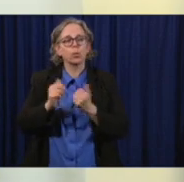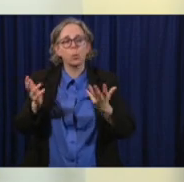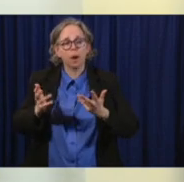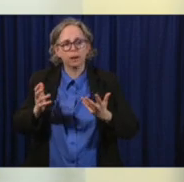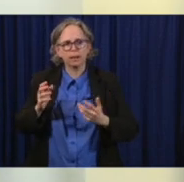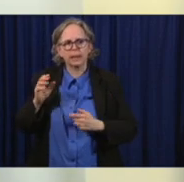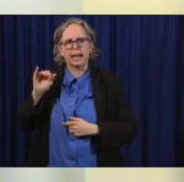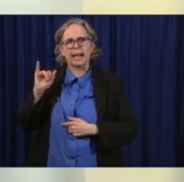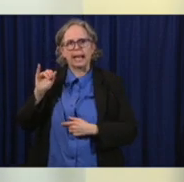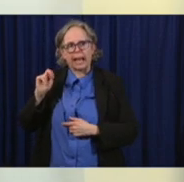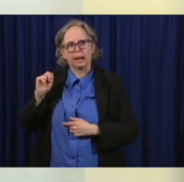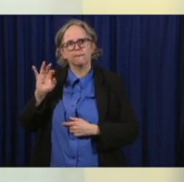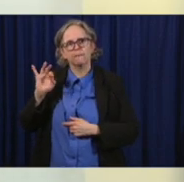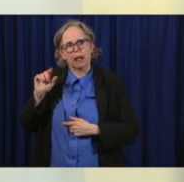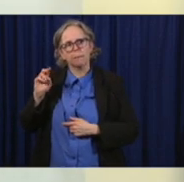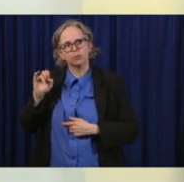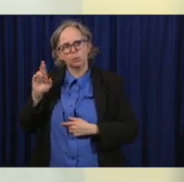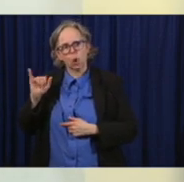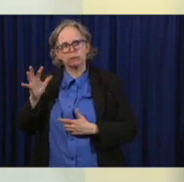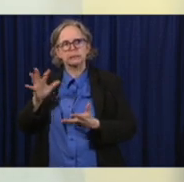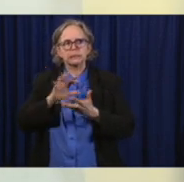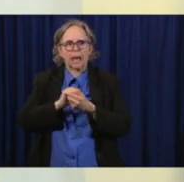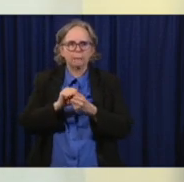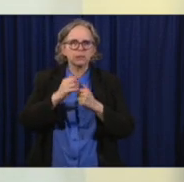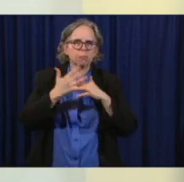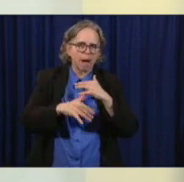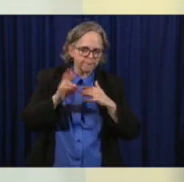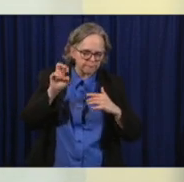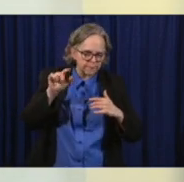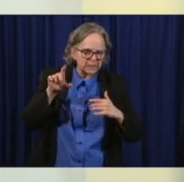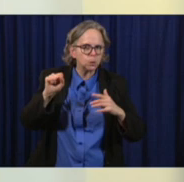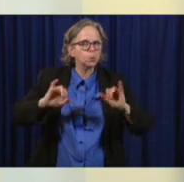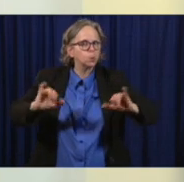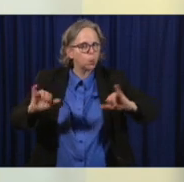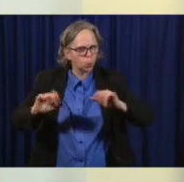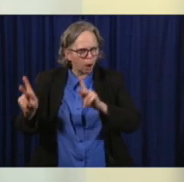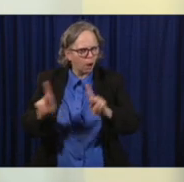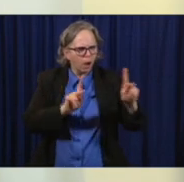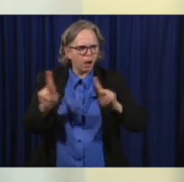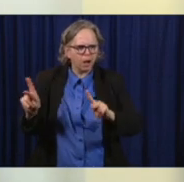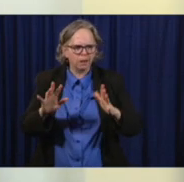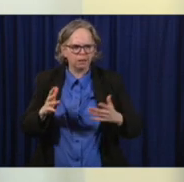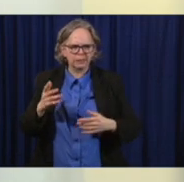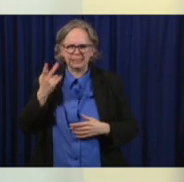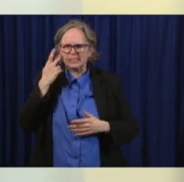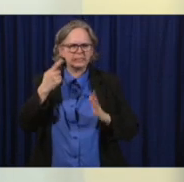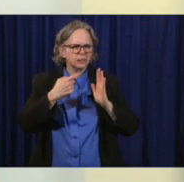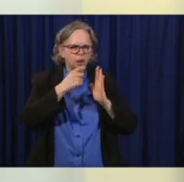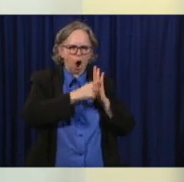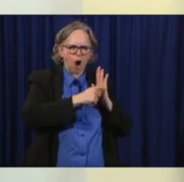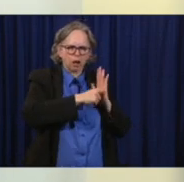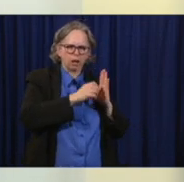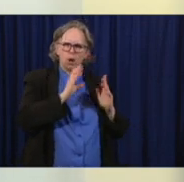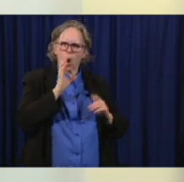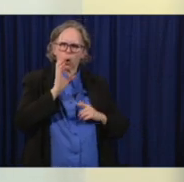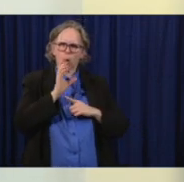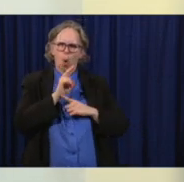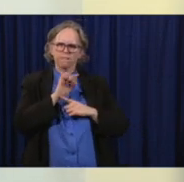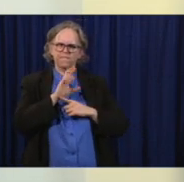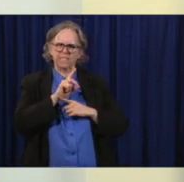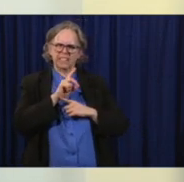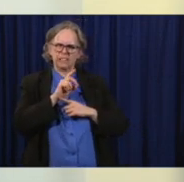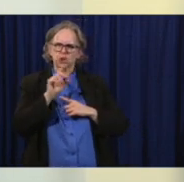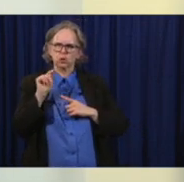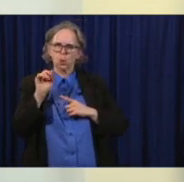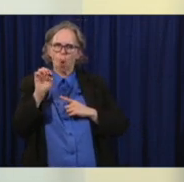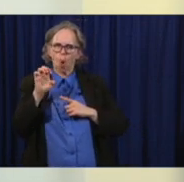to blood vessels. We're also seeing stories about COVID toes and fingers. So we're seeing this inflammatory response, and I think